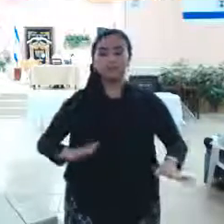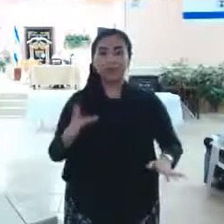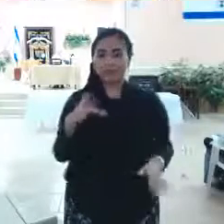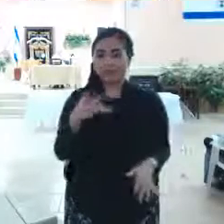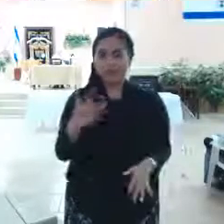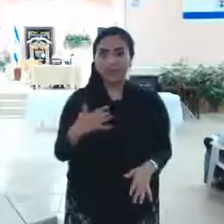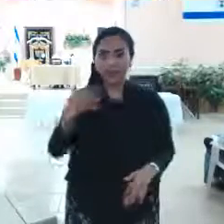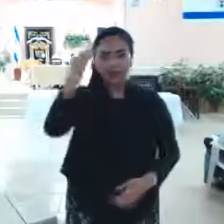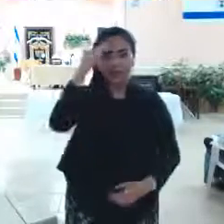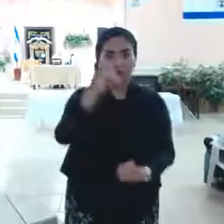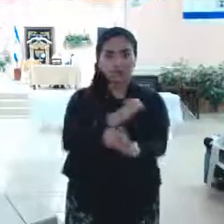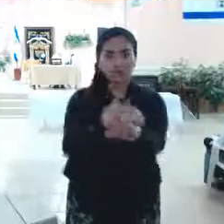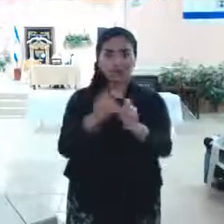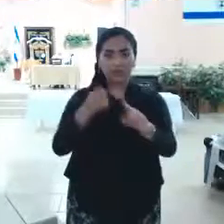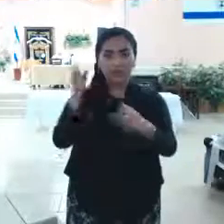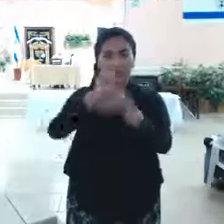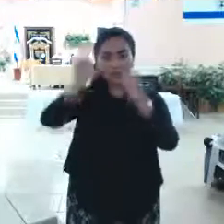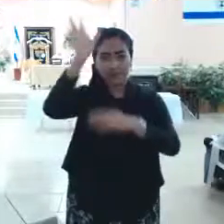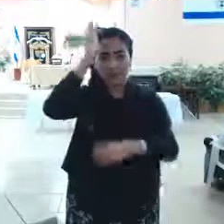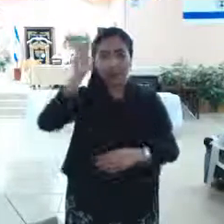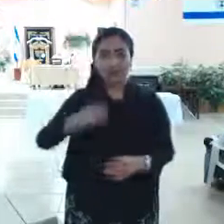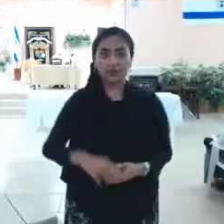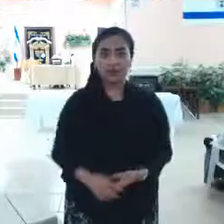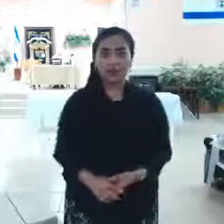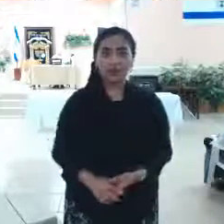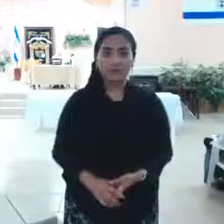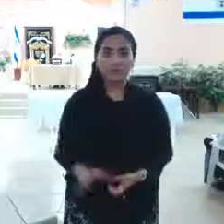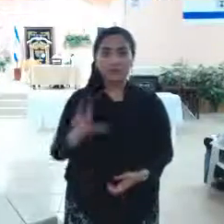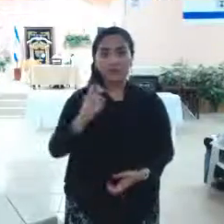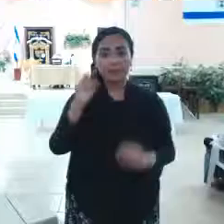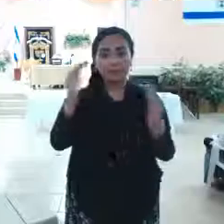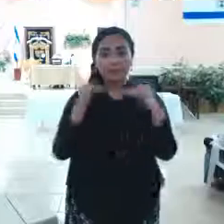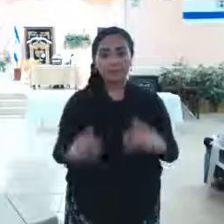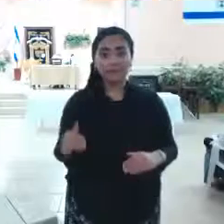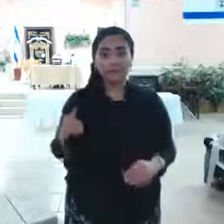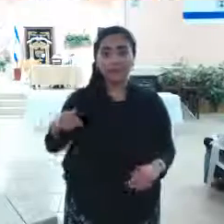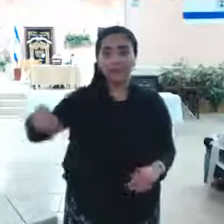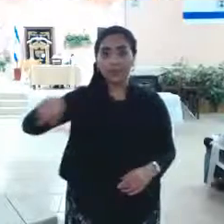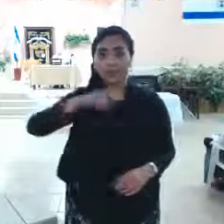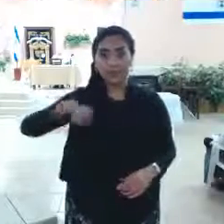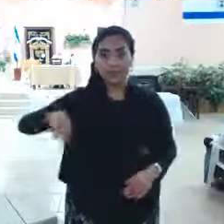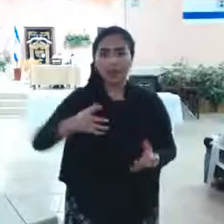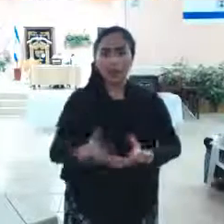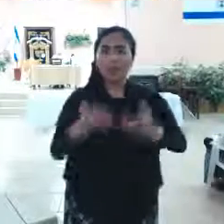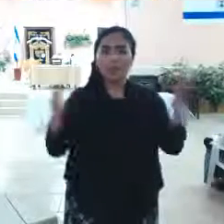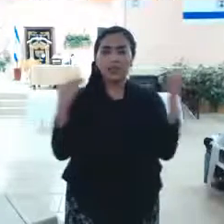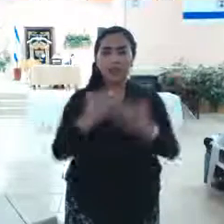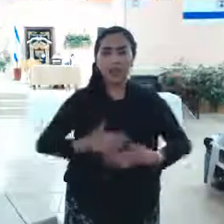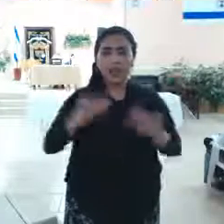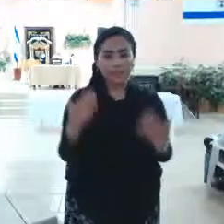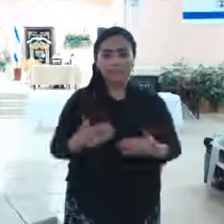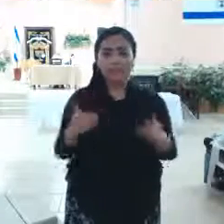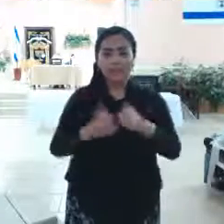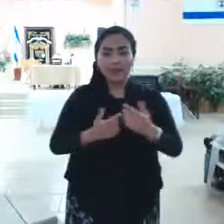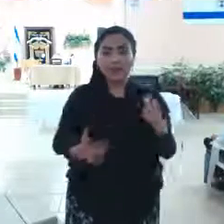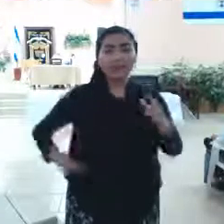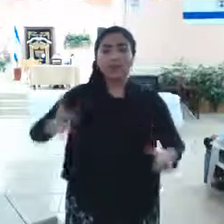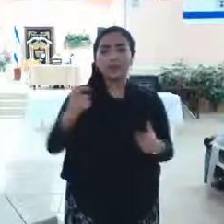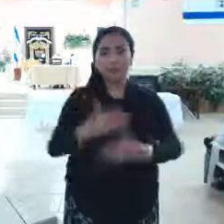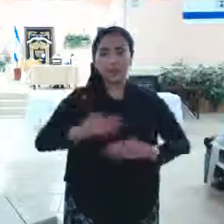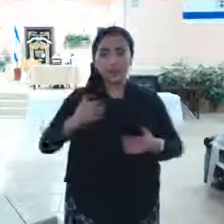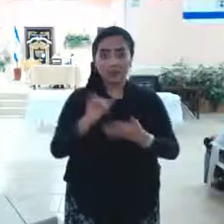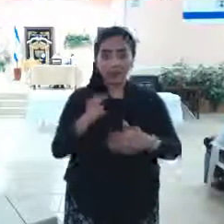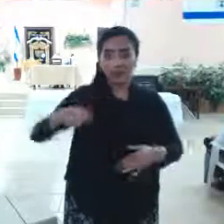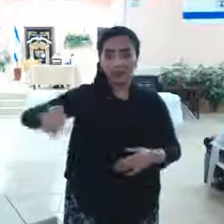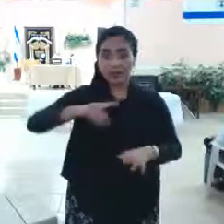shalom. We feel authority of the Eternal Father. Well, they were so happy, here it says, with a